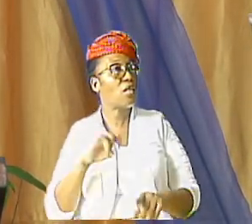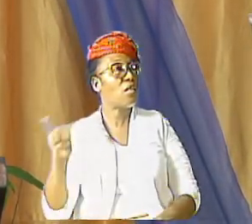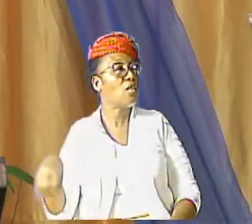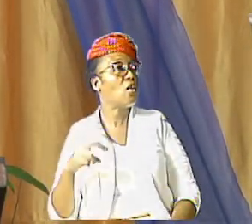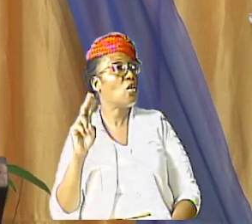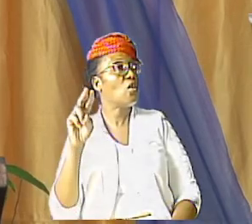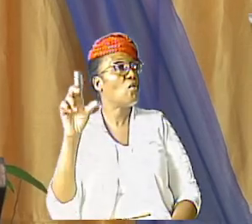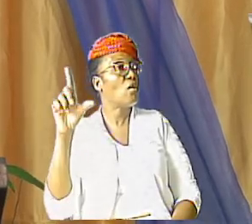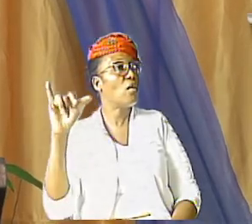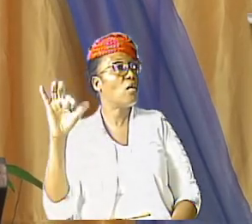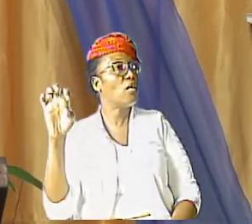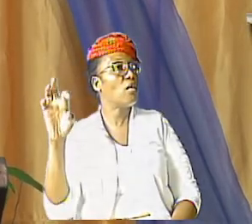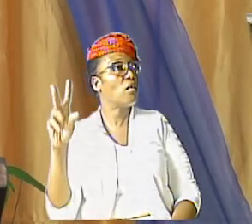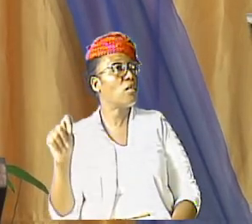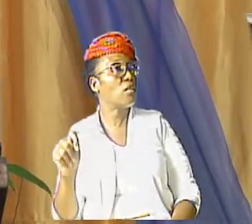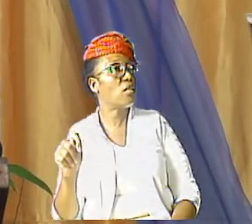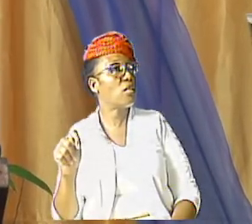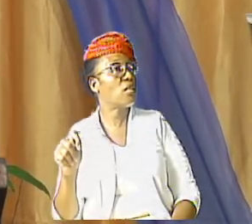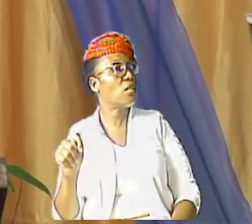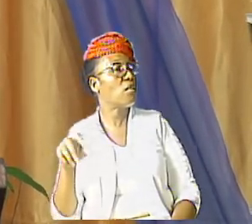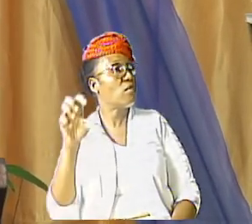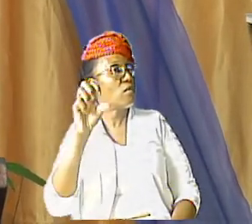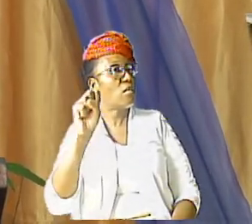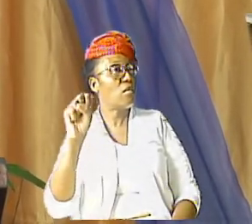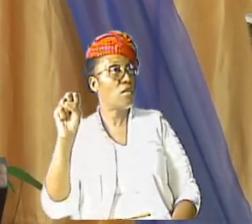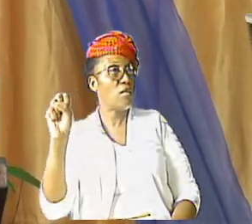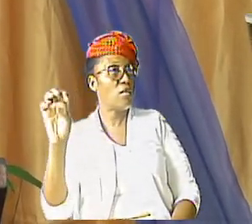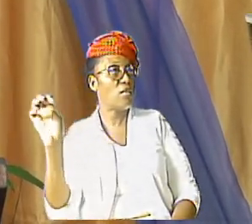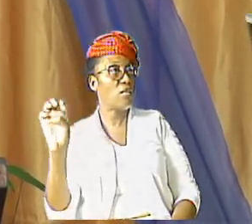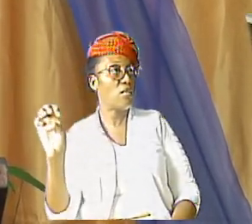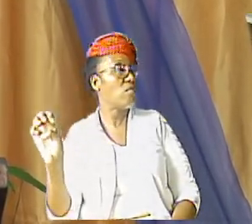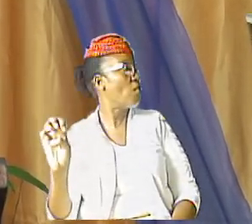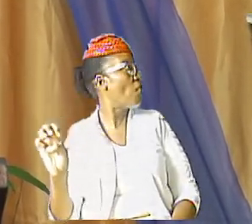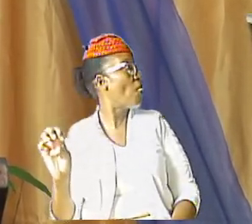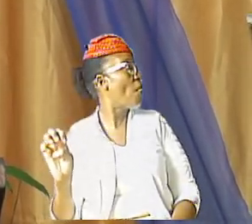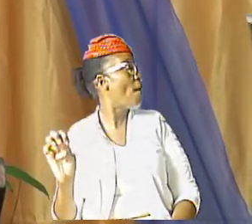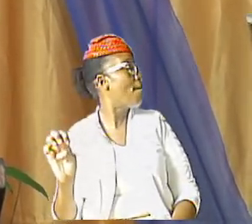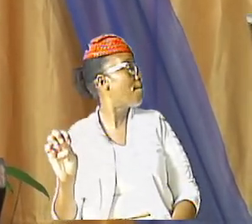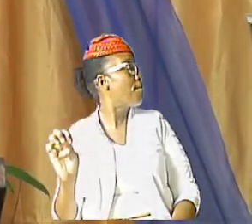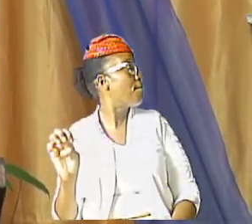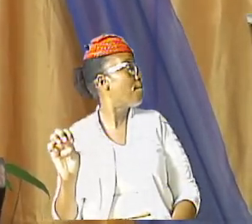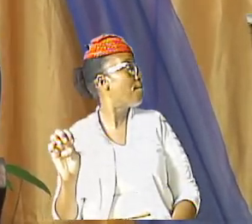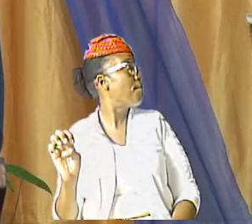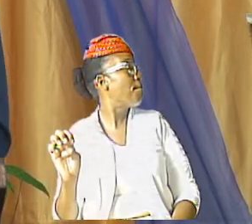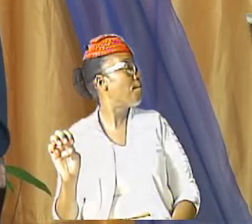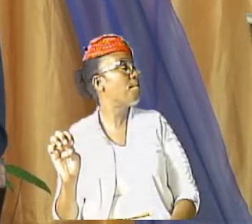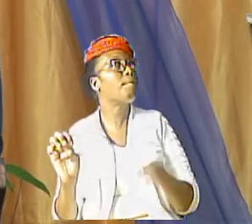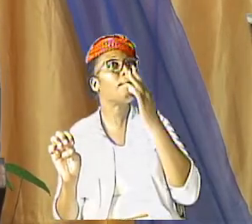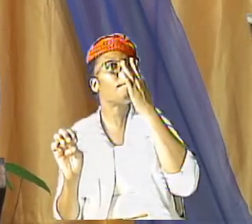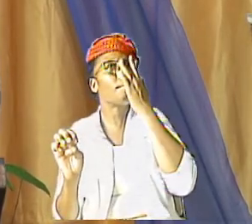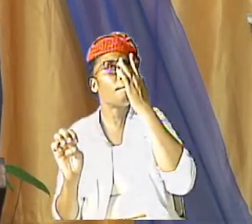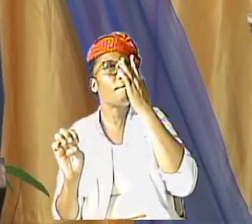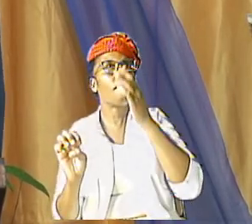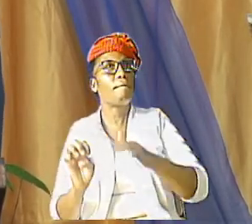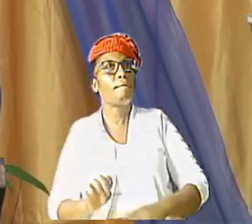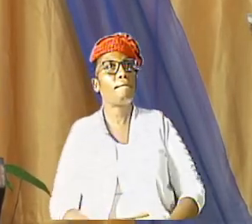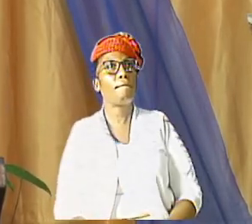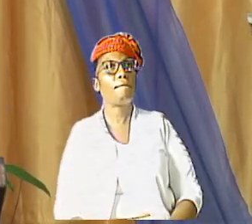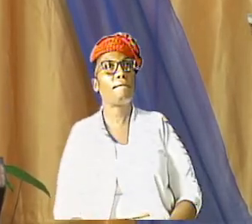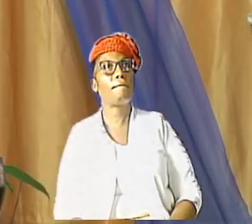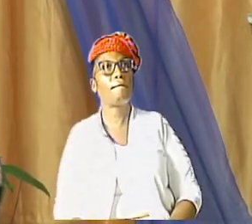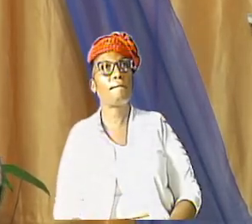Juliet Heath from St. Elizabeth also. Amen. And then we have, is this